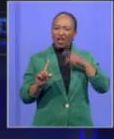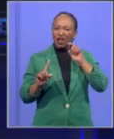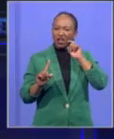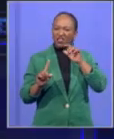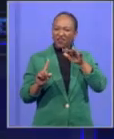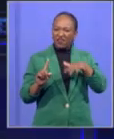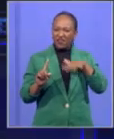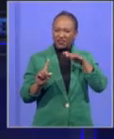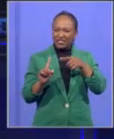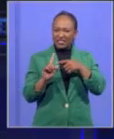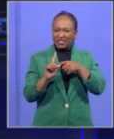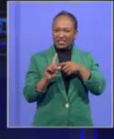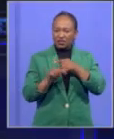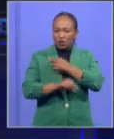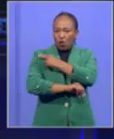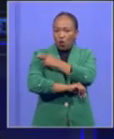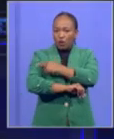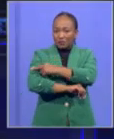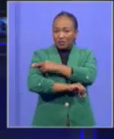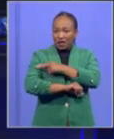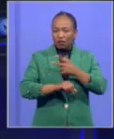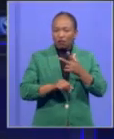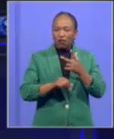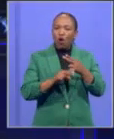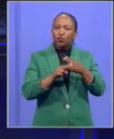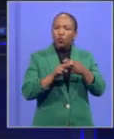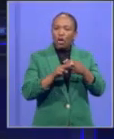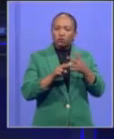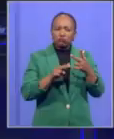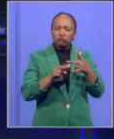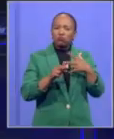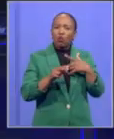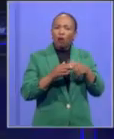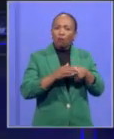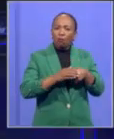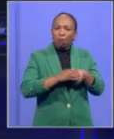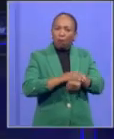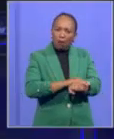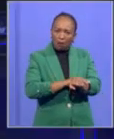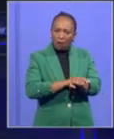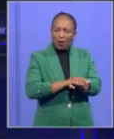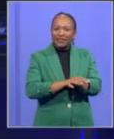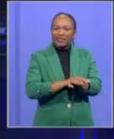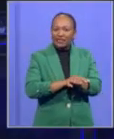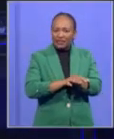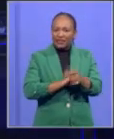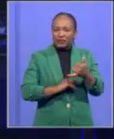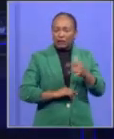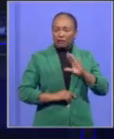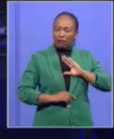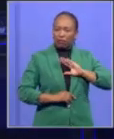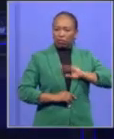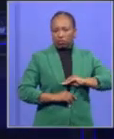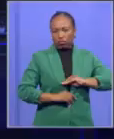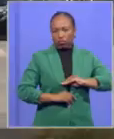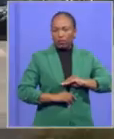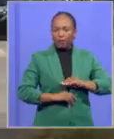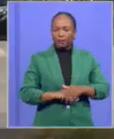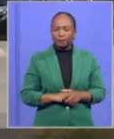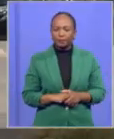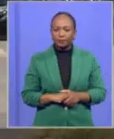ntlwaneng sepetleleng sa Pilinomi se Bloemfontein provinceng ya Free State, mme o ntse a thefutswe ke ketsahalo ena.